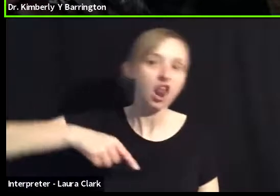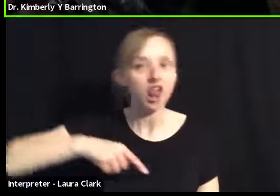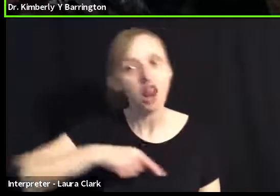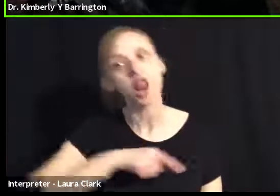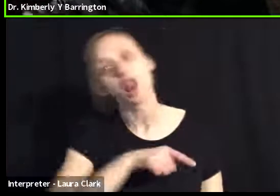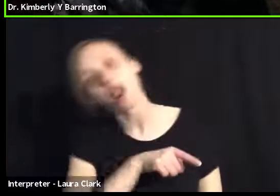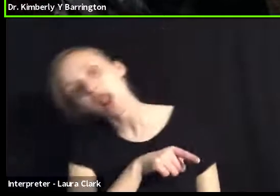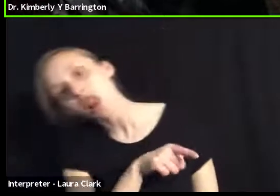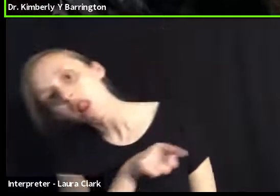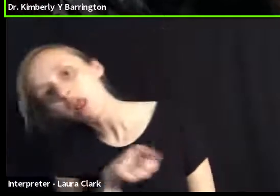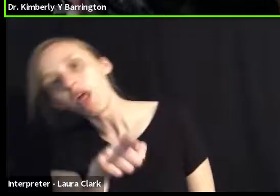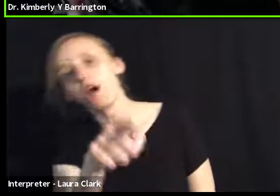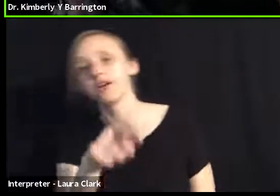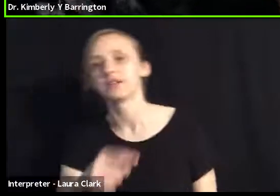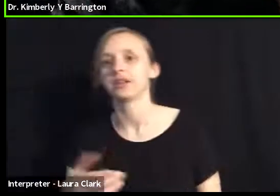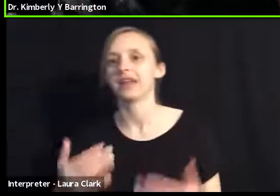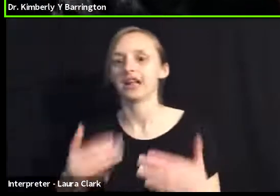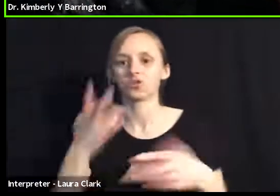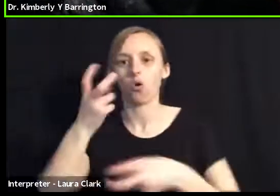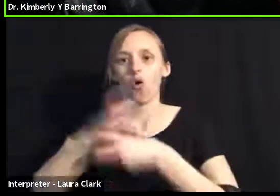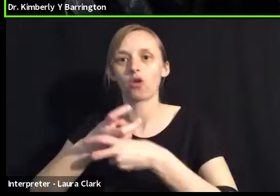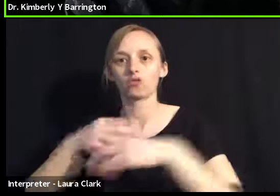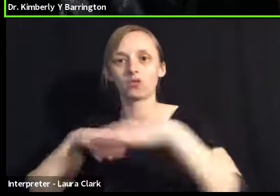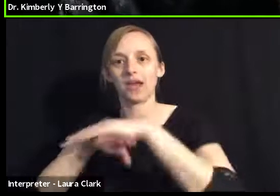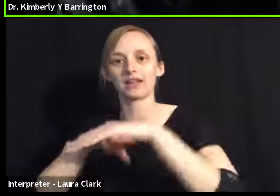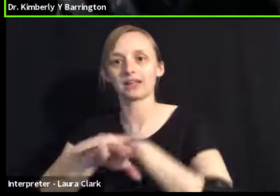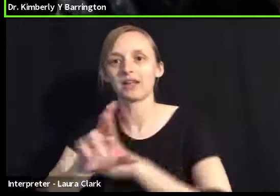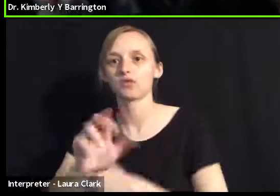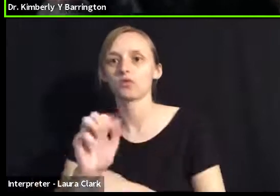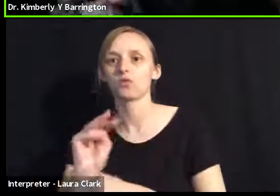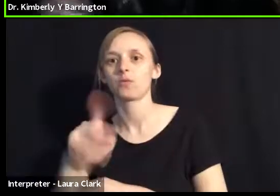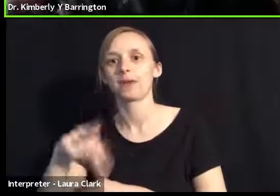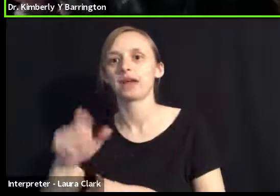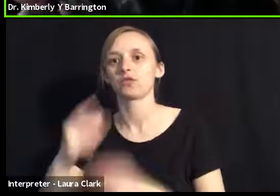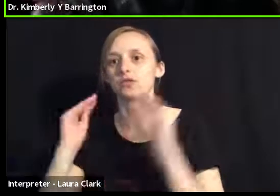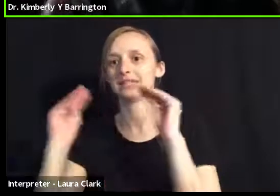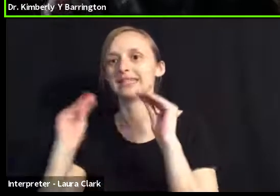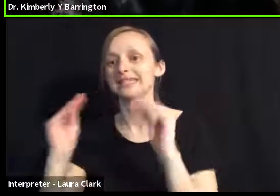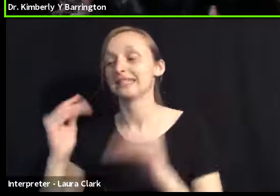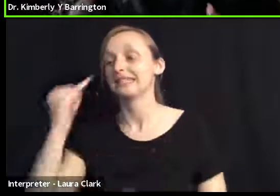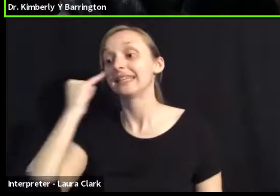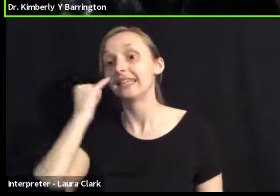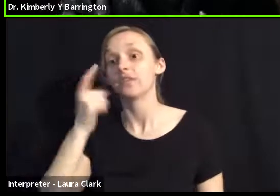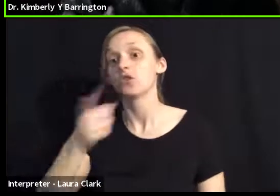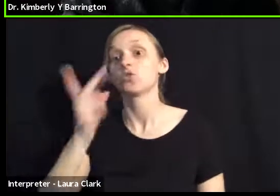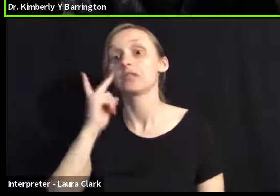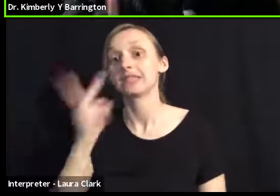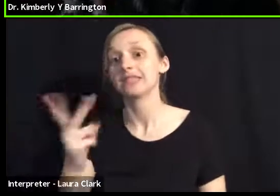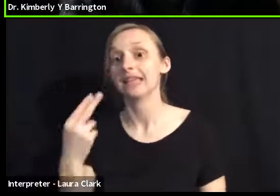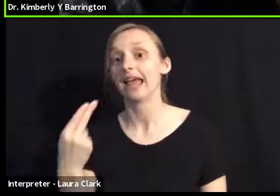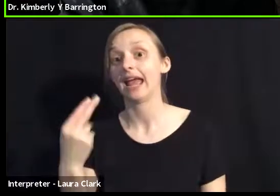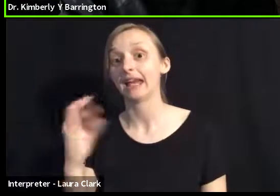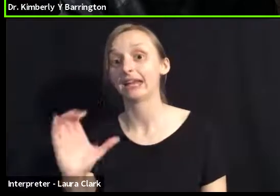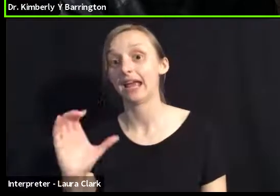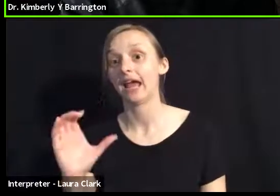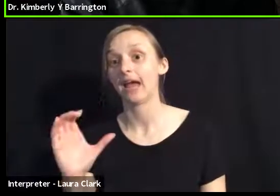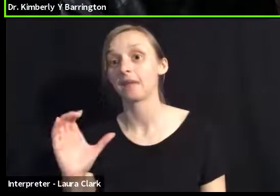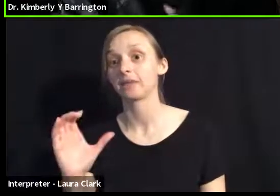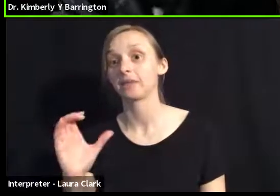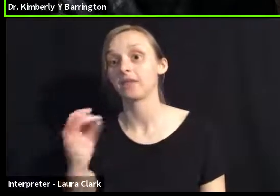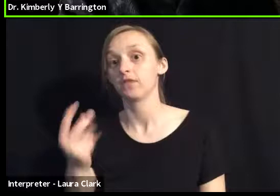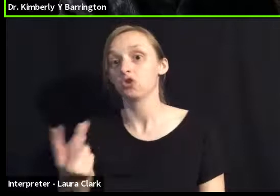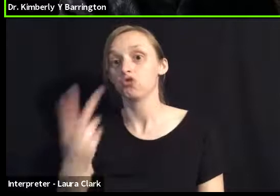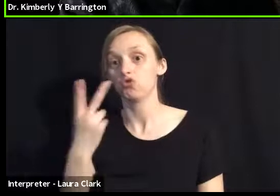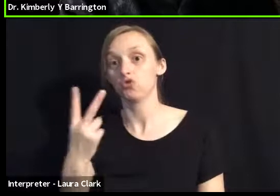the next spot? And so I had to start teaching people that if you see a handicapped spot, if it's two solid